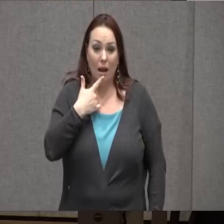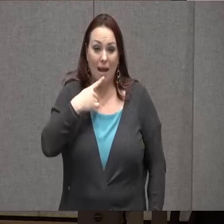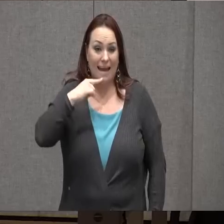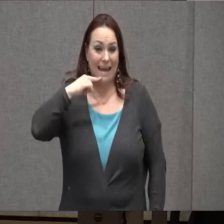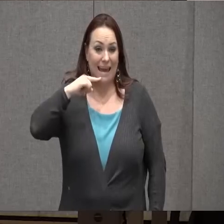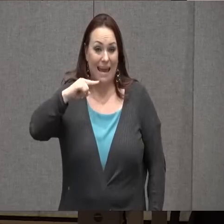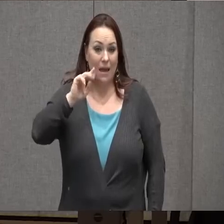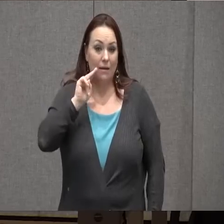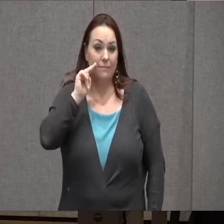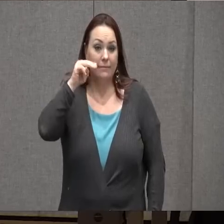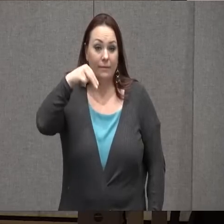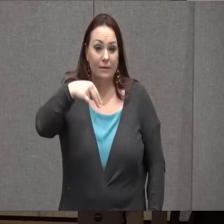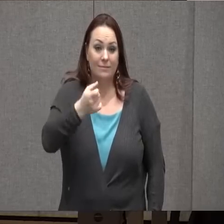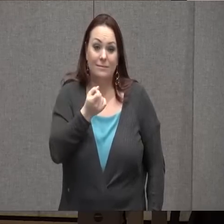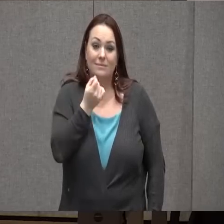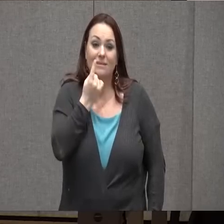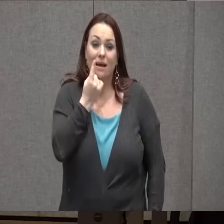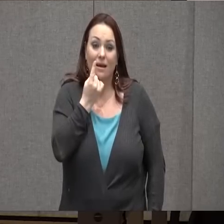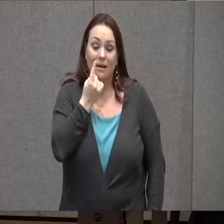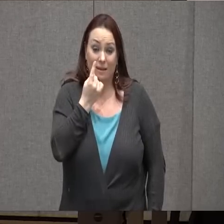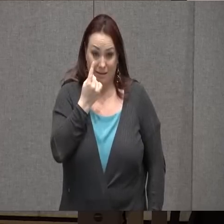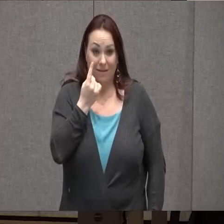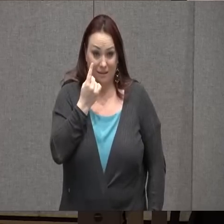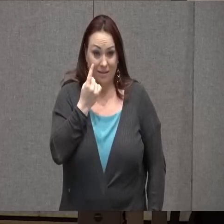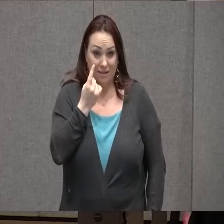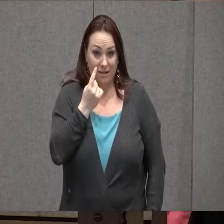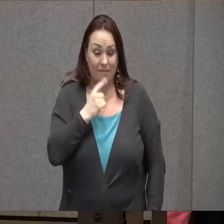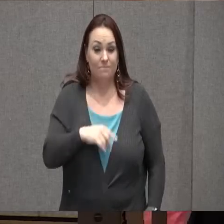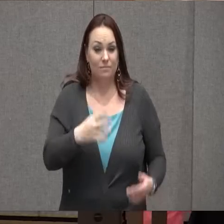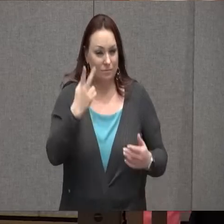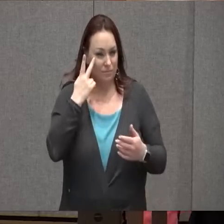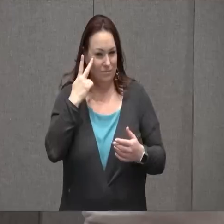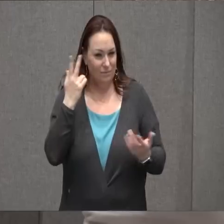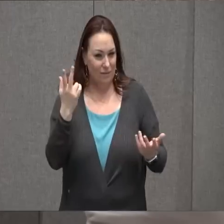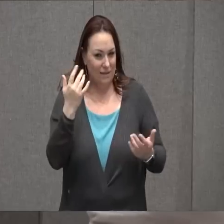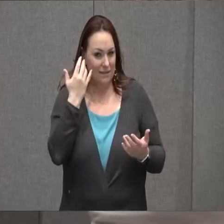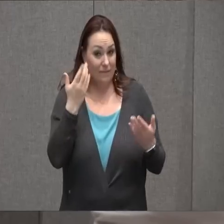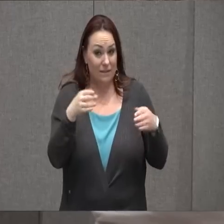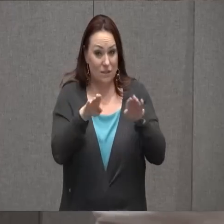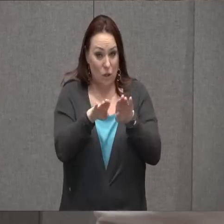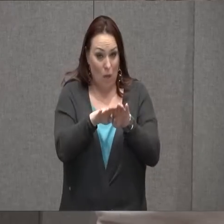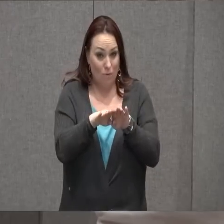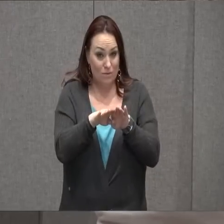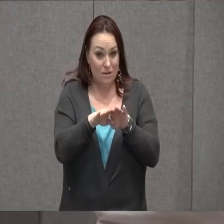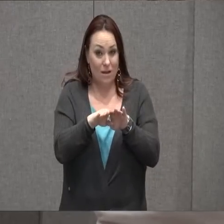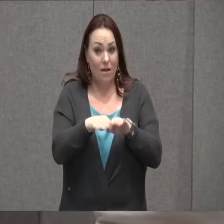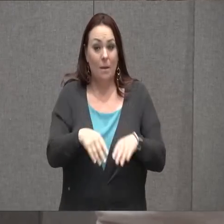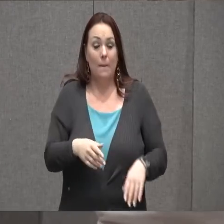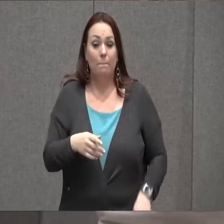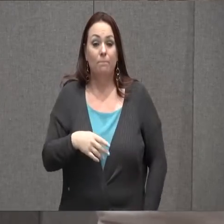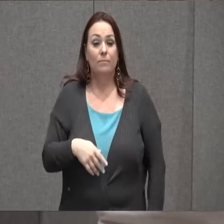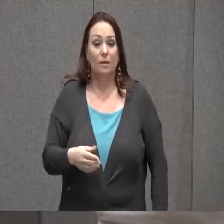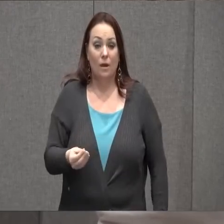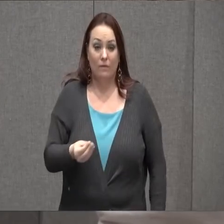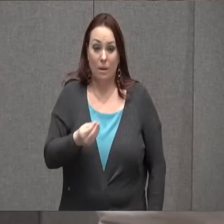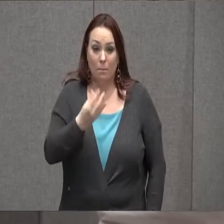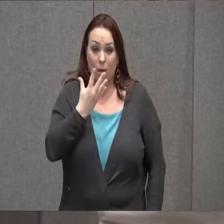P-l-a-n-t. Plant. So let's see if that's a closed syllable. It is.